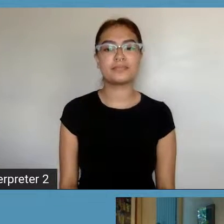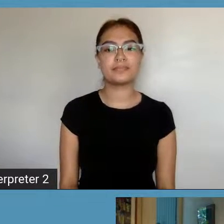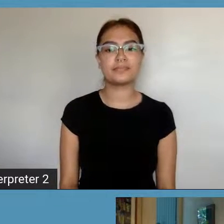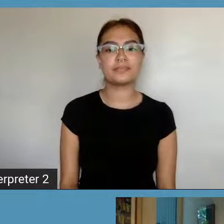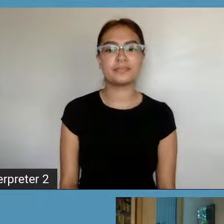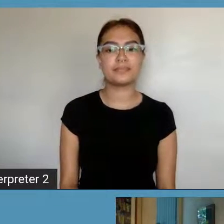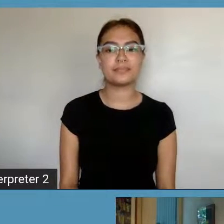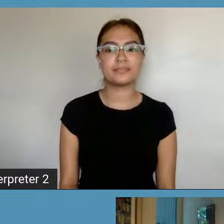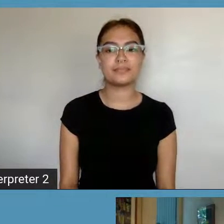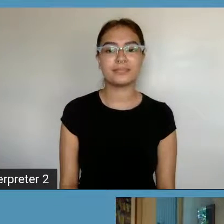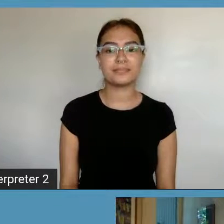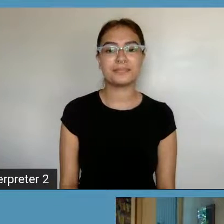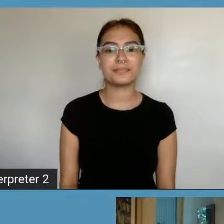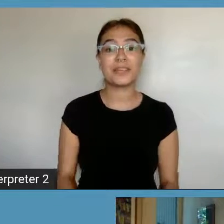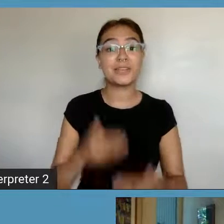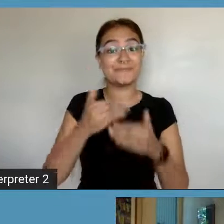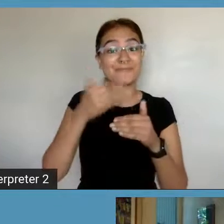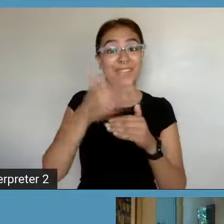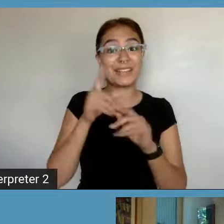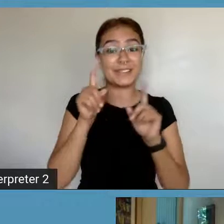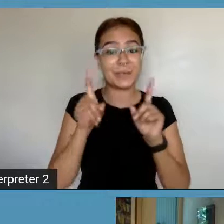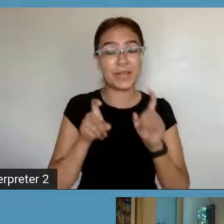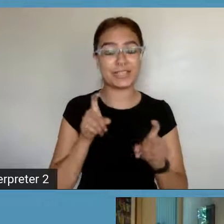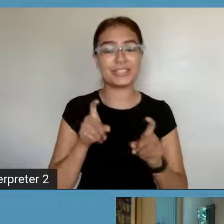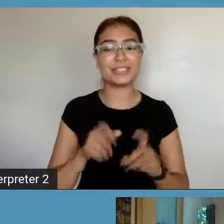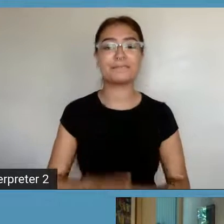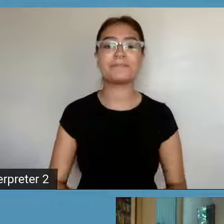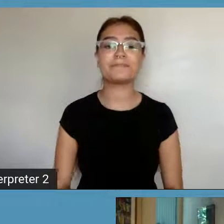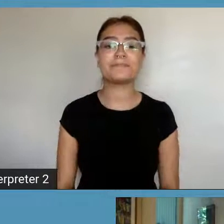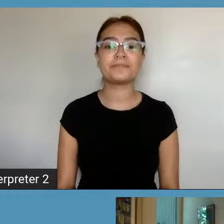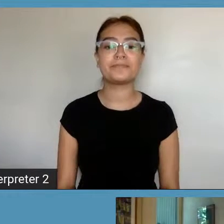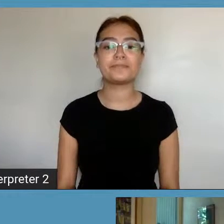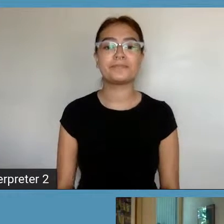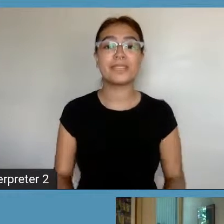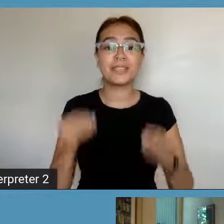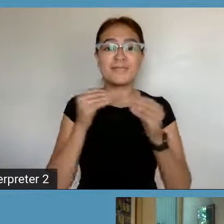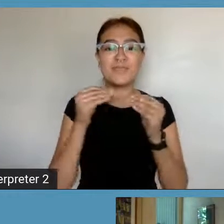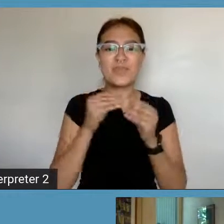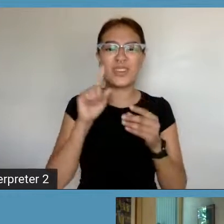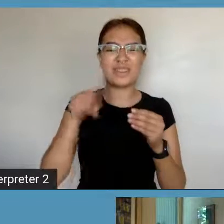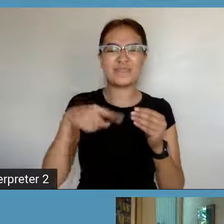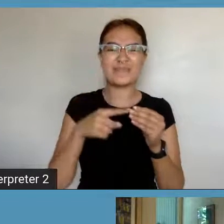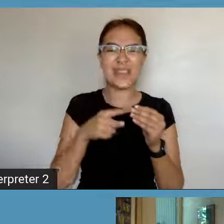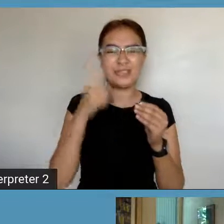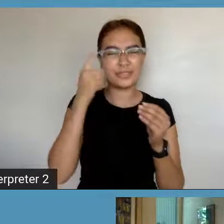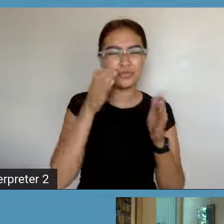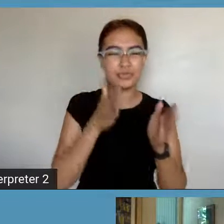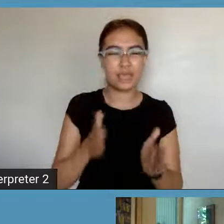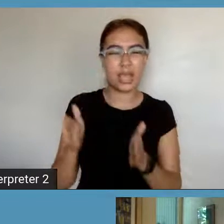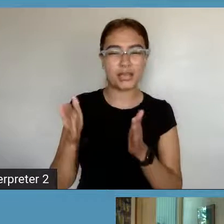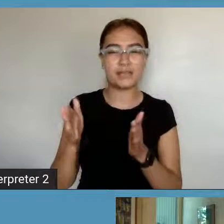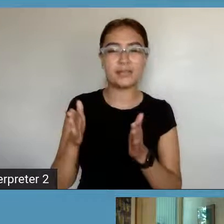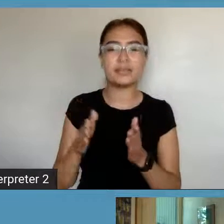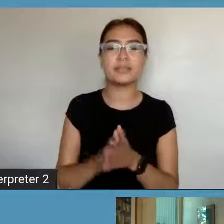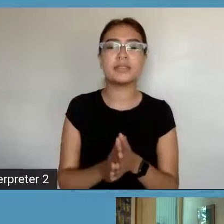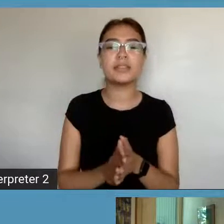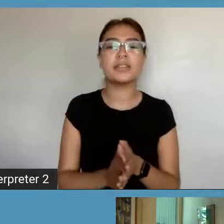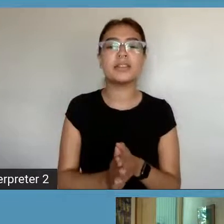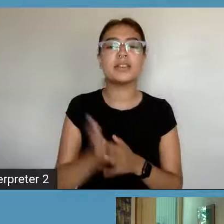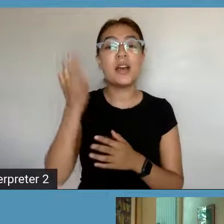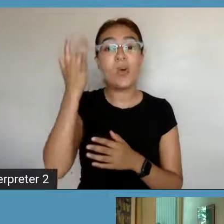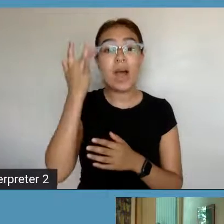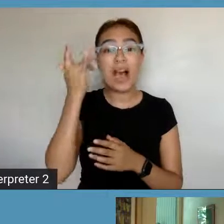And our next question is more about the strategy of this. So why does the uniqueness